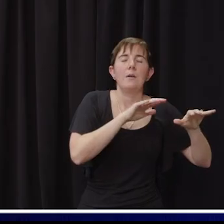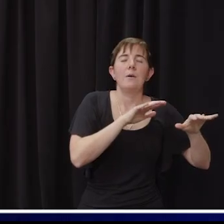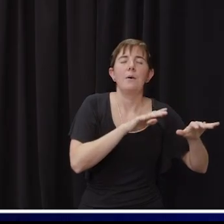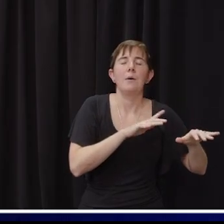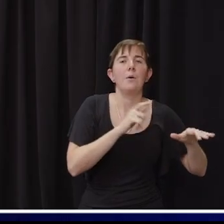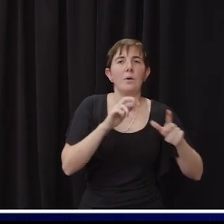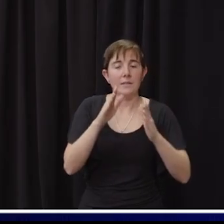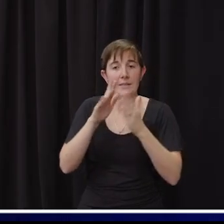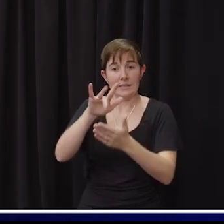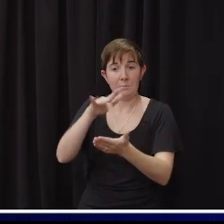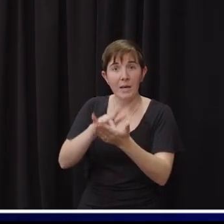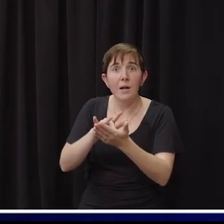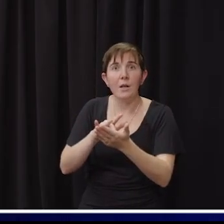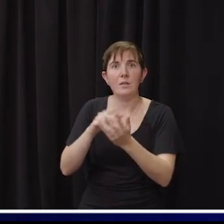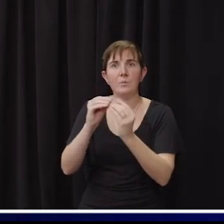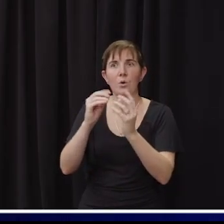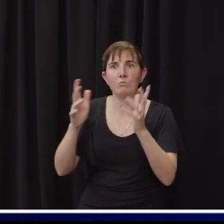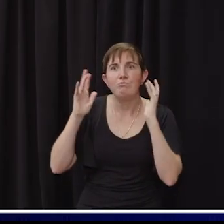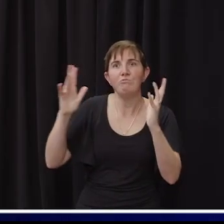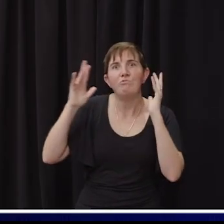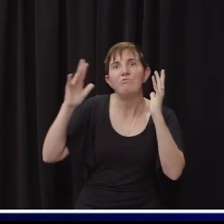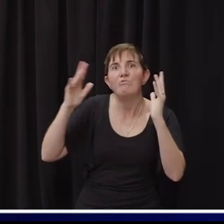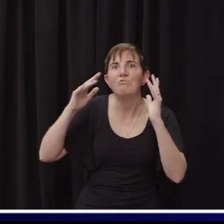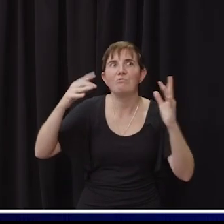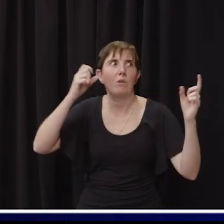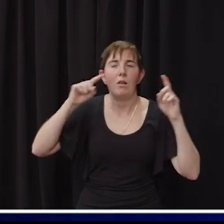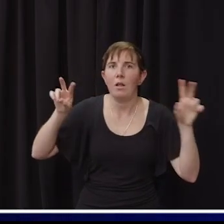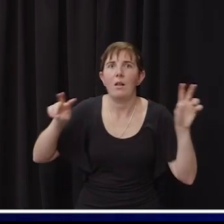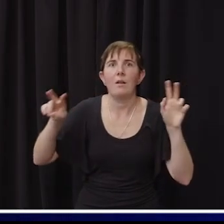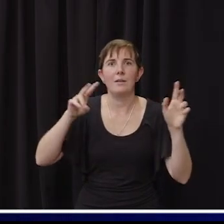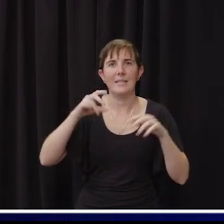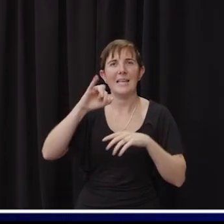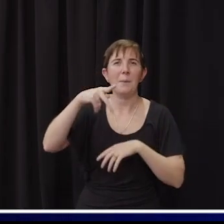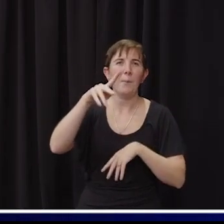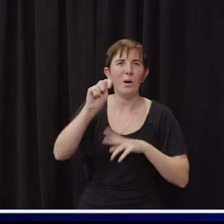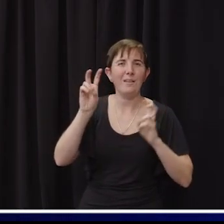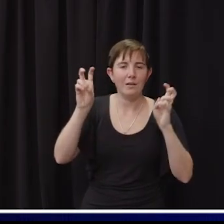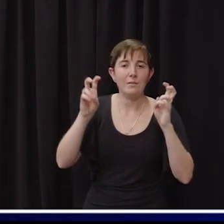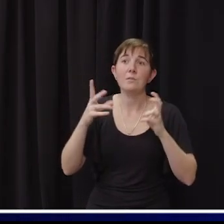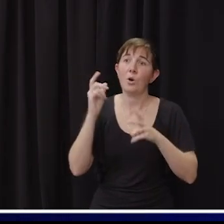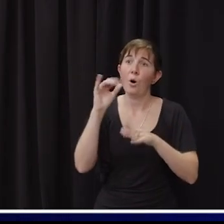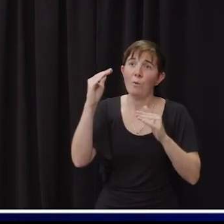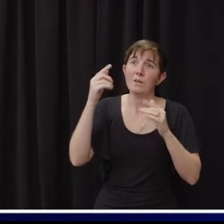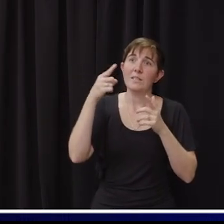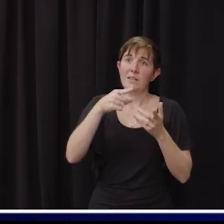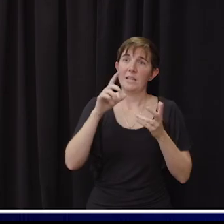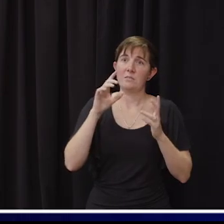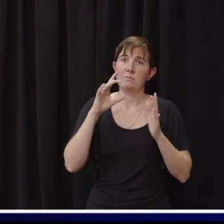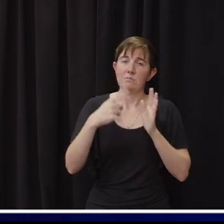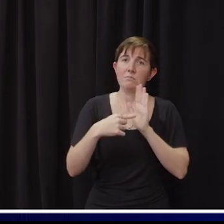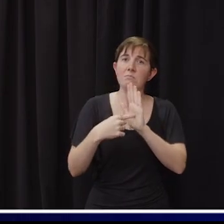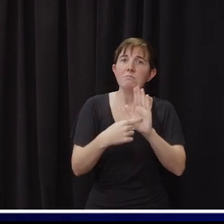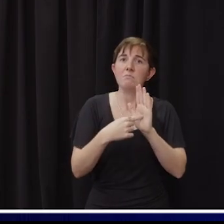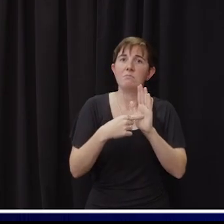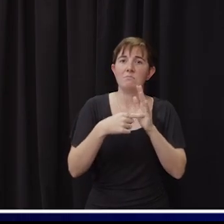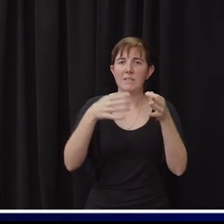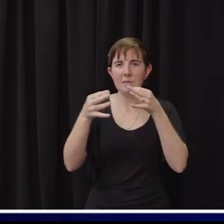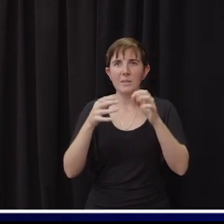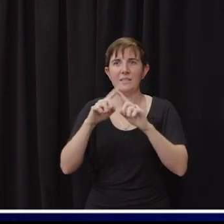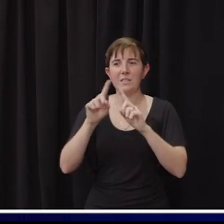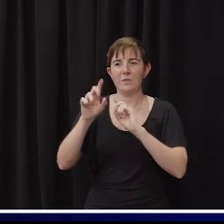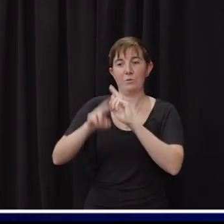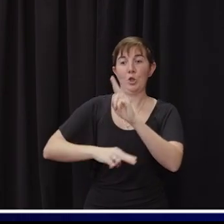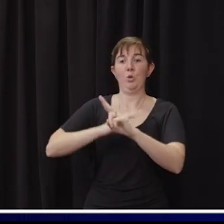through the middle and kind of having all that sensory input. So hopefully that put kind of the universal design and why we're